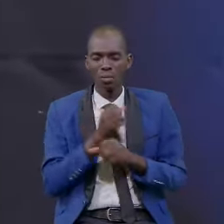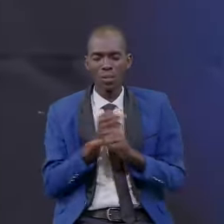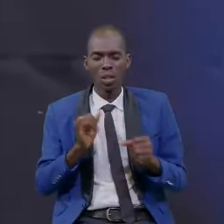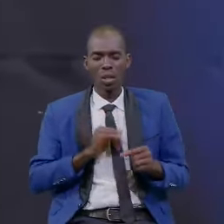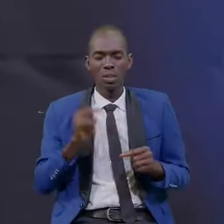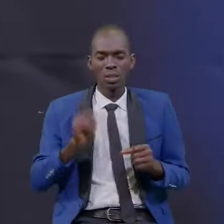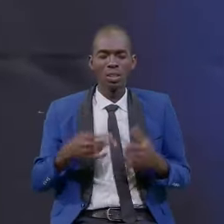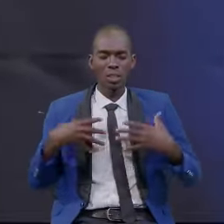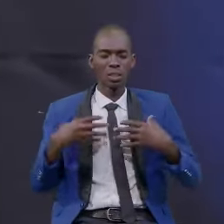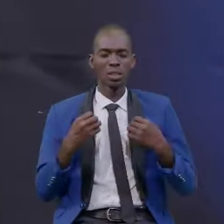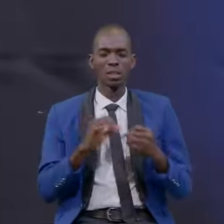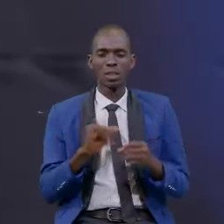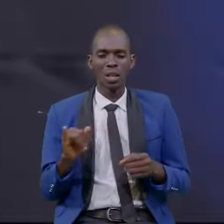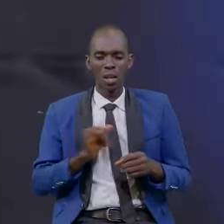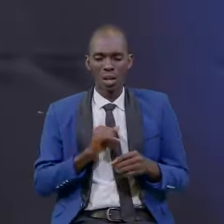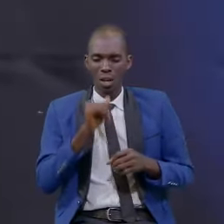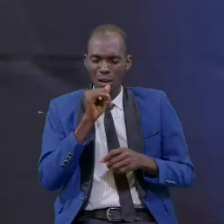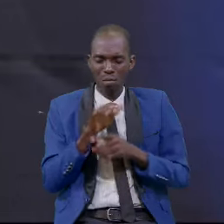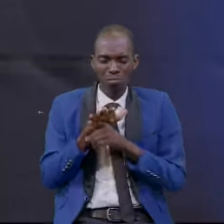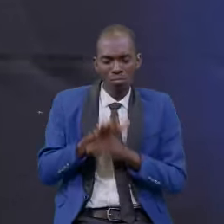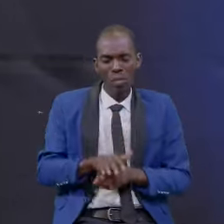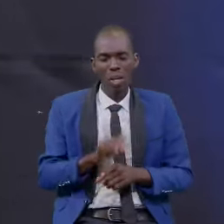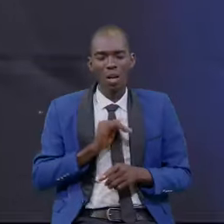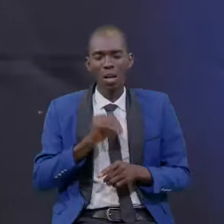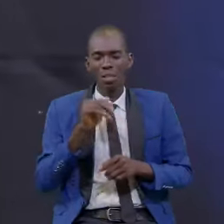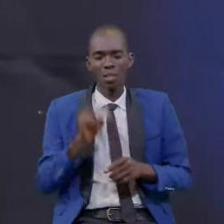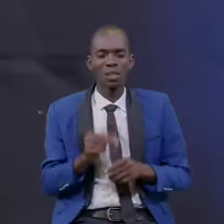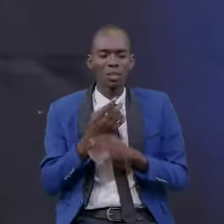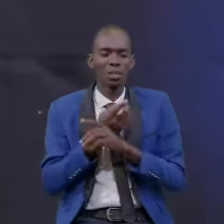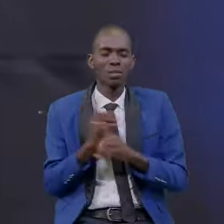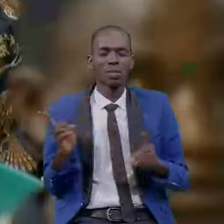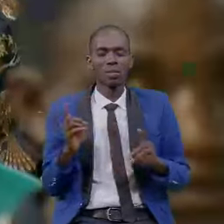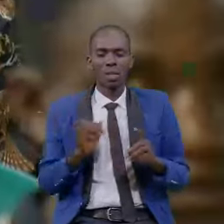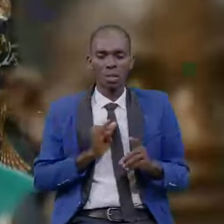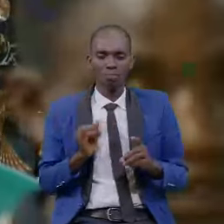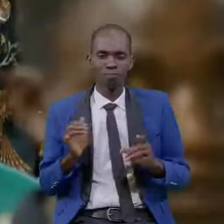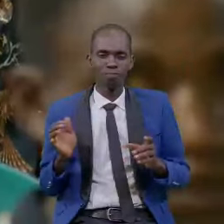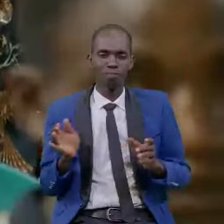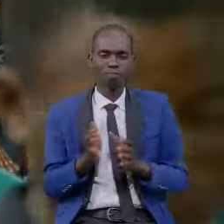I'm oppressed, I need deliverance. I call you tonight.